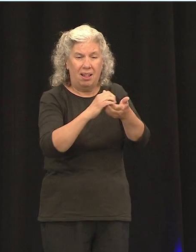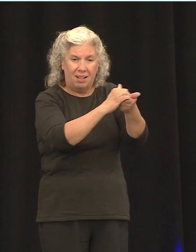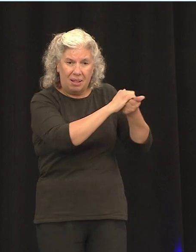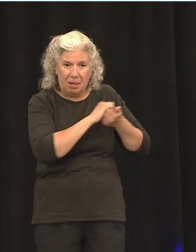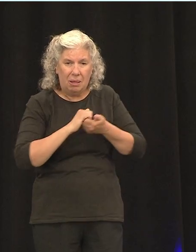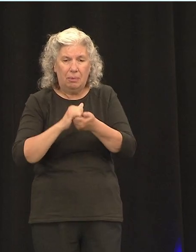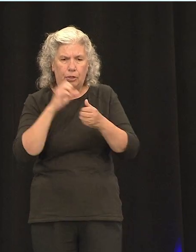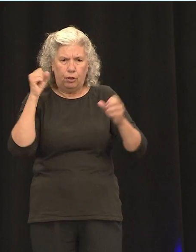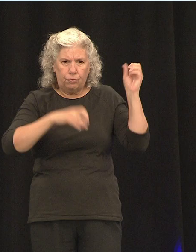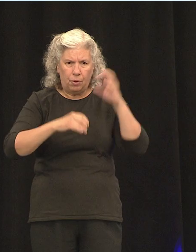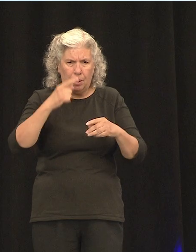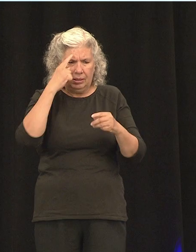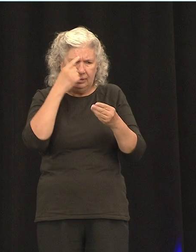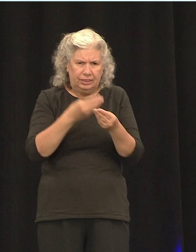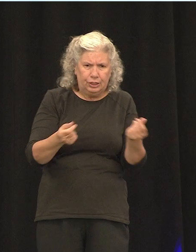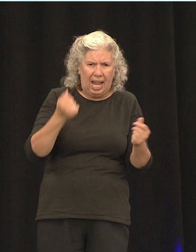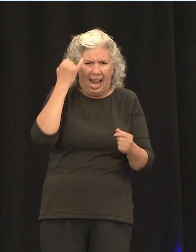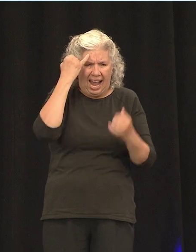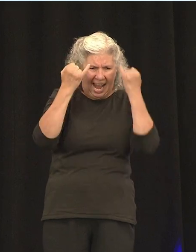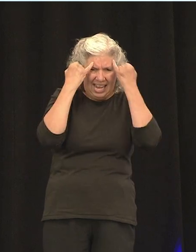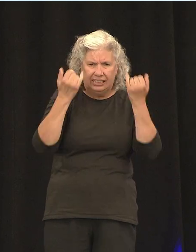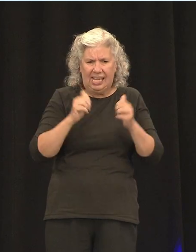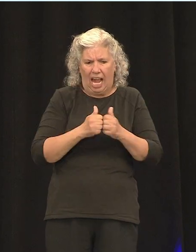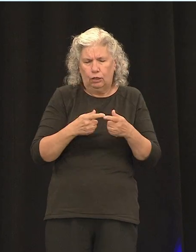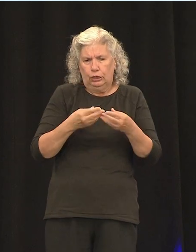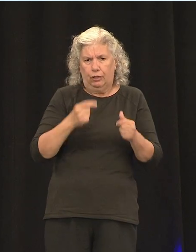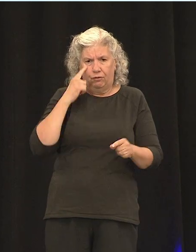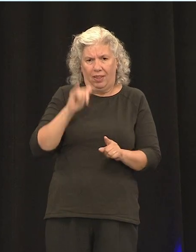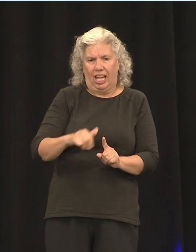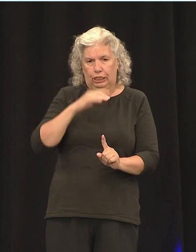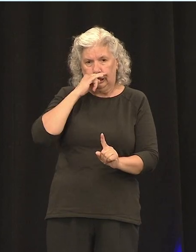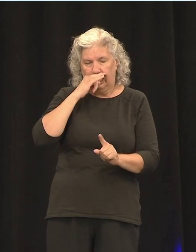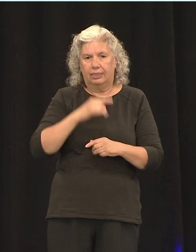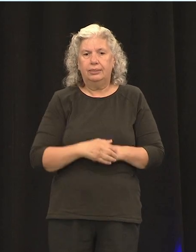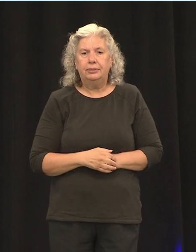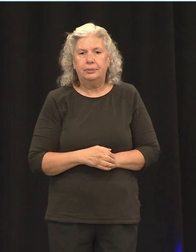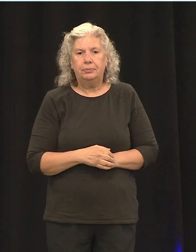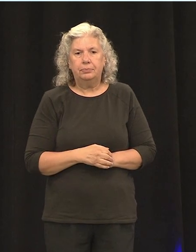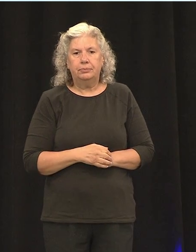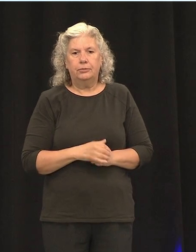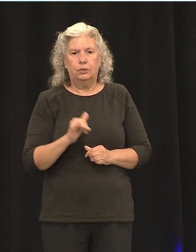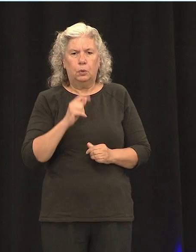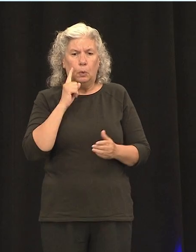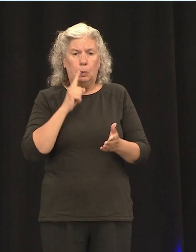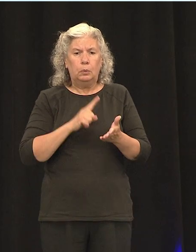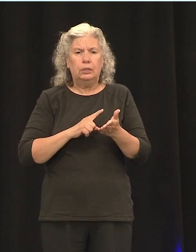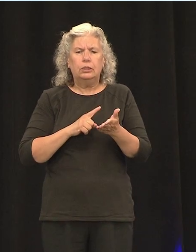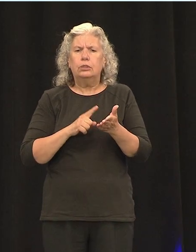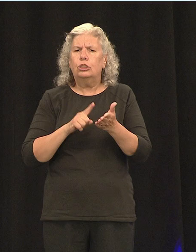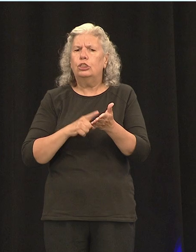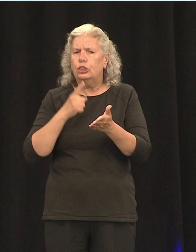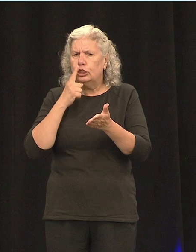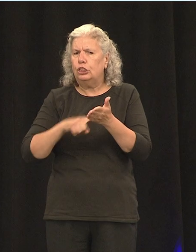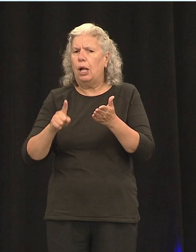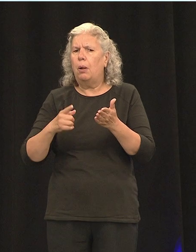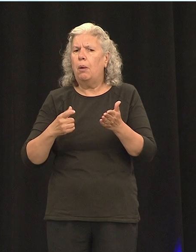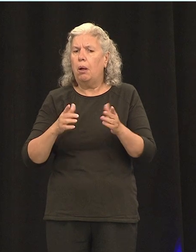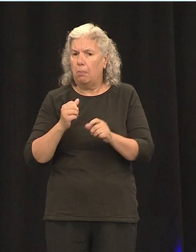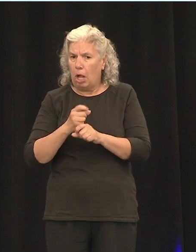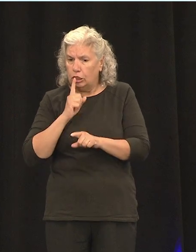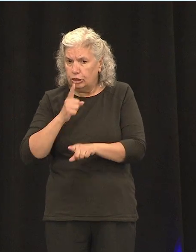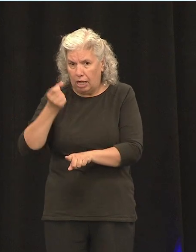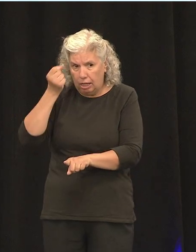And also, checking for understanding, because I see a lot of educators coming and just asking